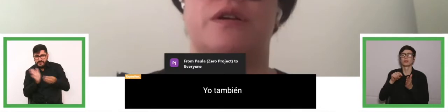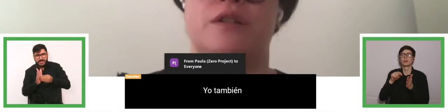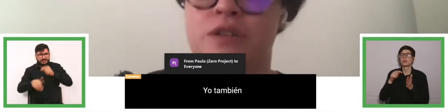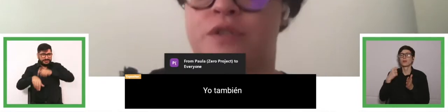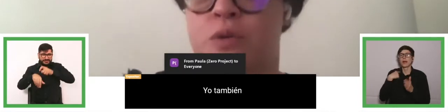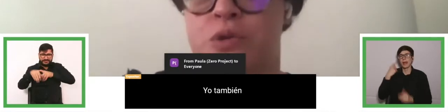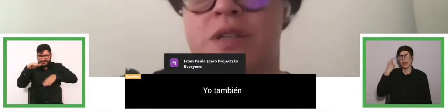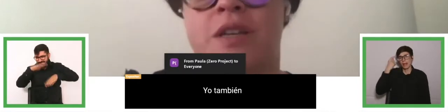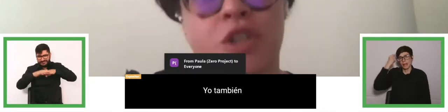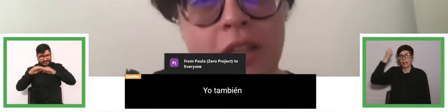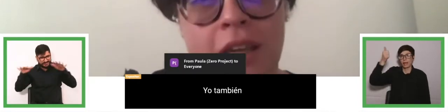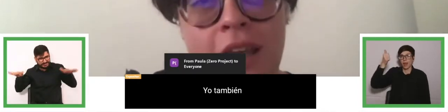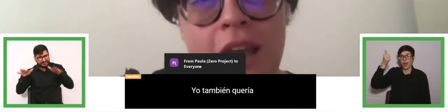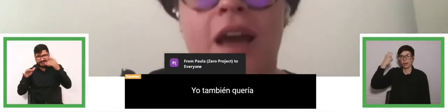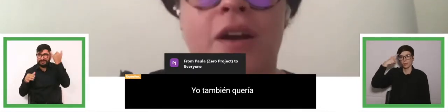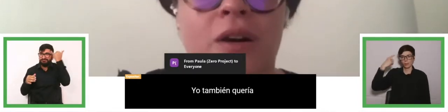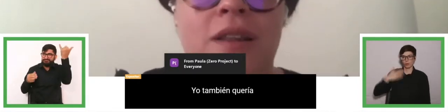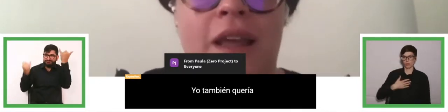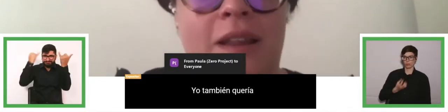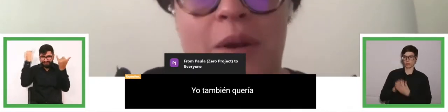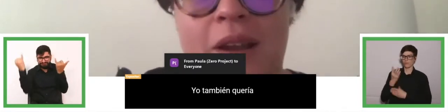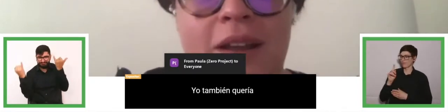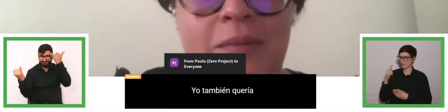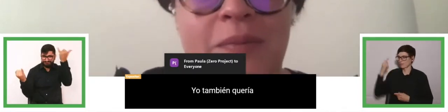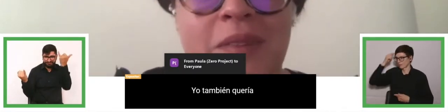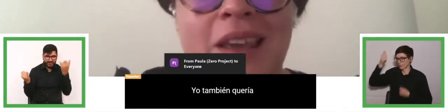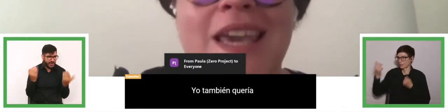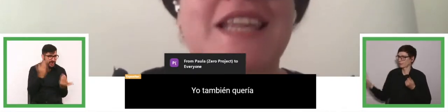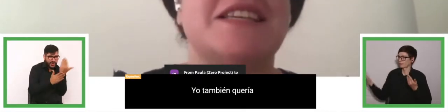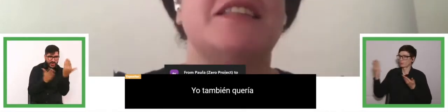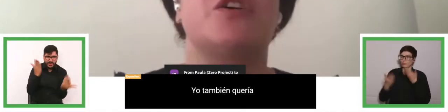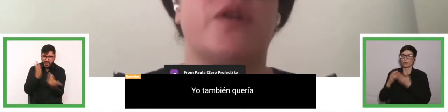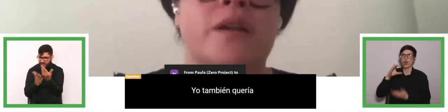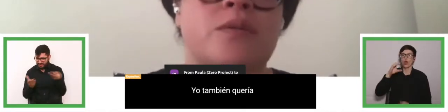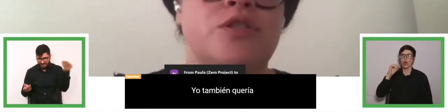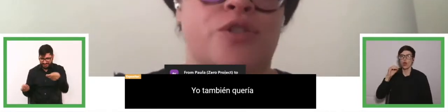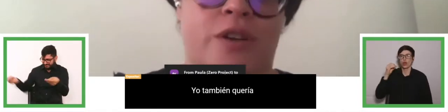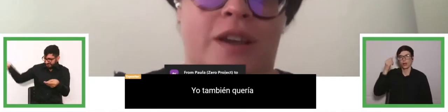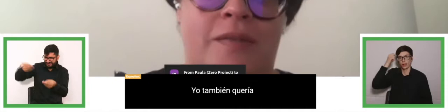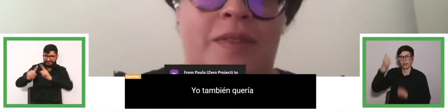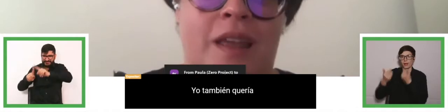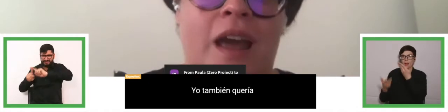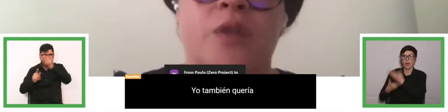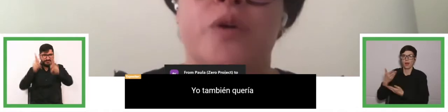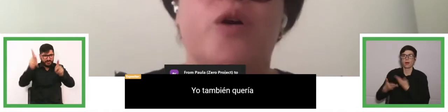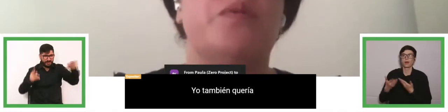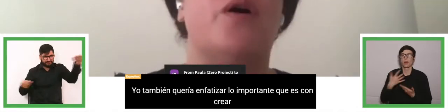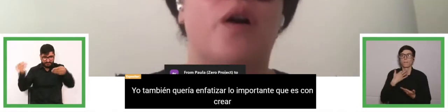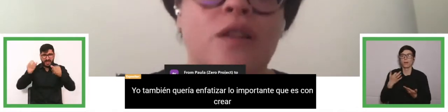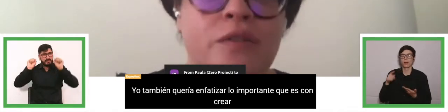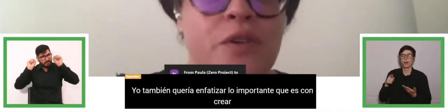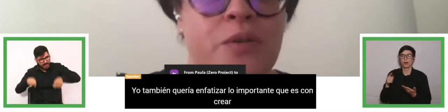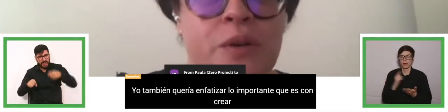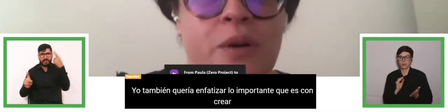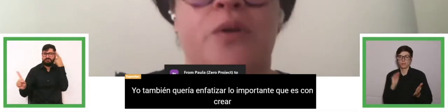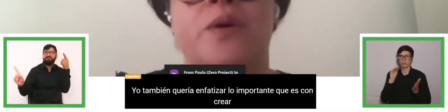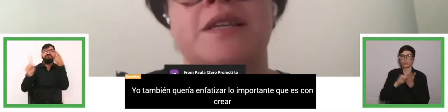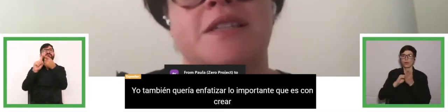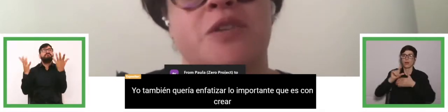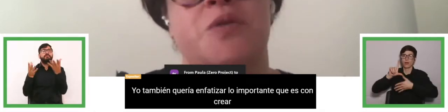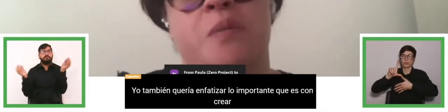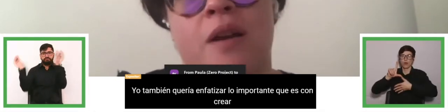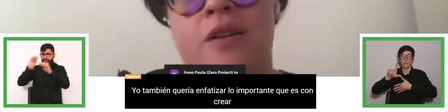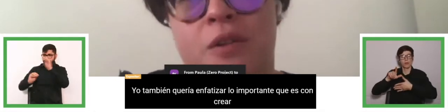of inclusive solutions in Chile and all Latin America. It is an incredible journey, and we hope all of